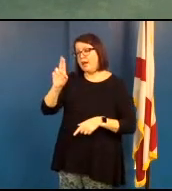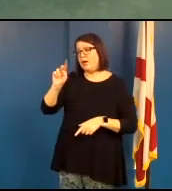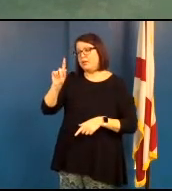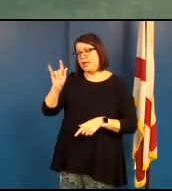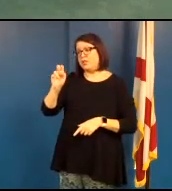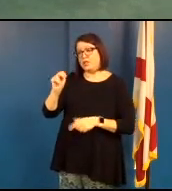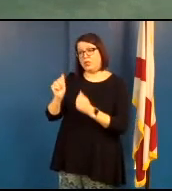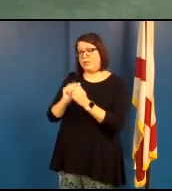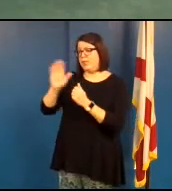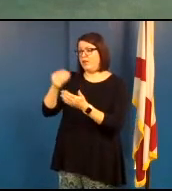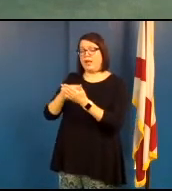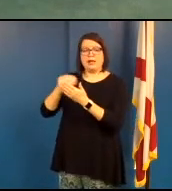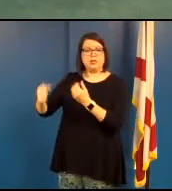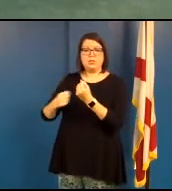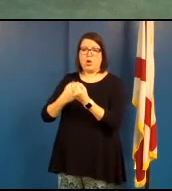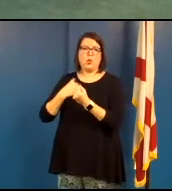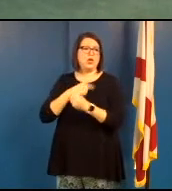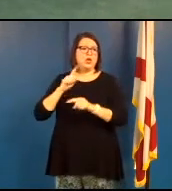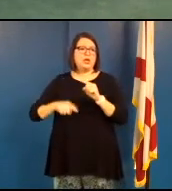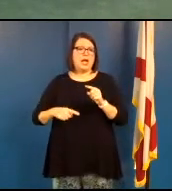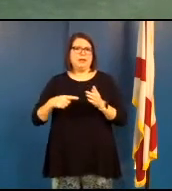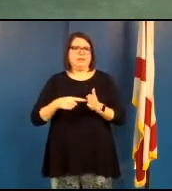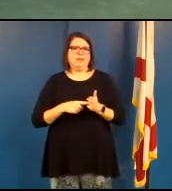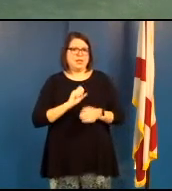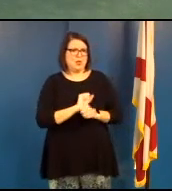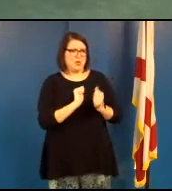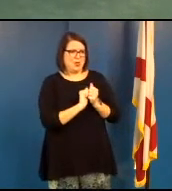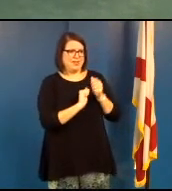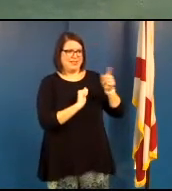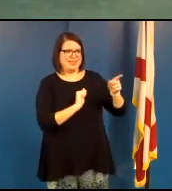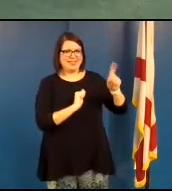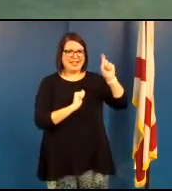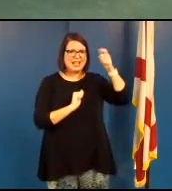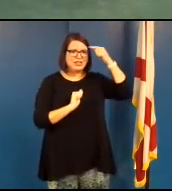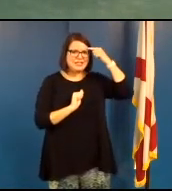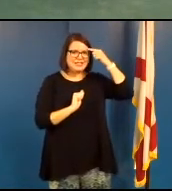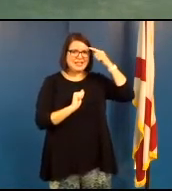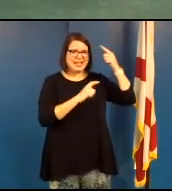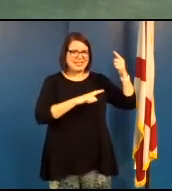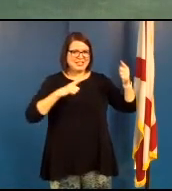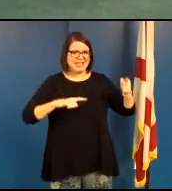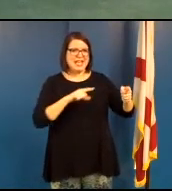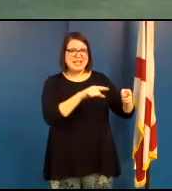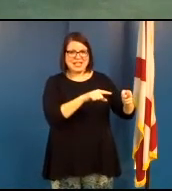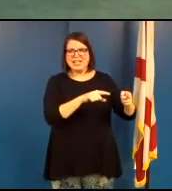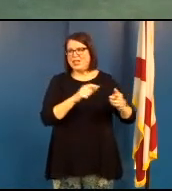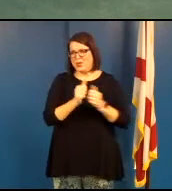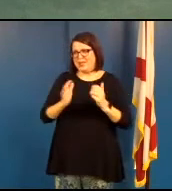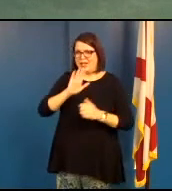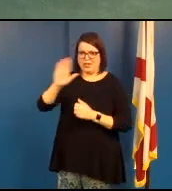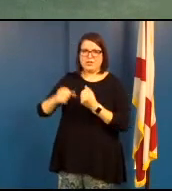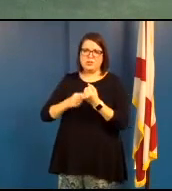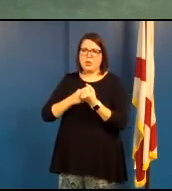City without them. And so I'm very proud of the work and the presentation that's been done and our strategy going forward.